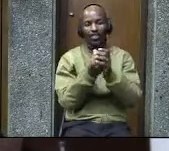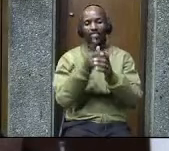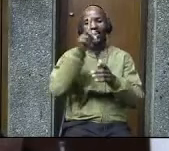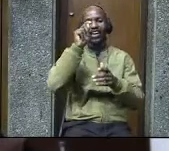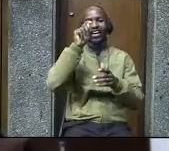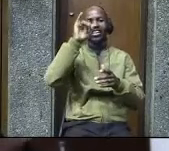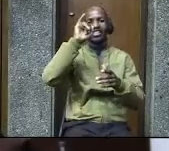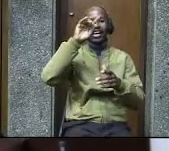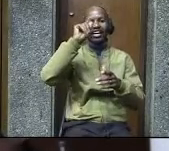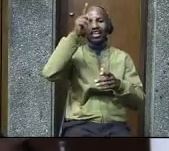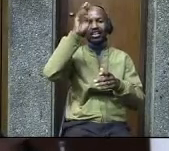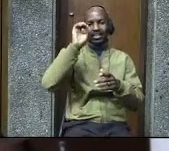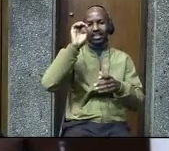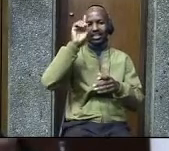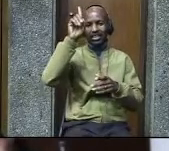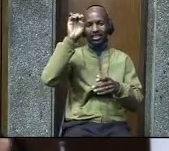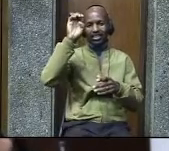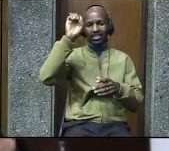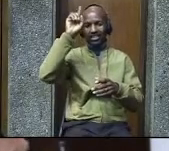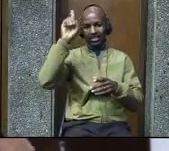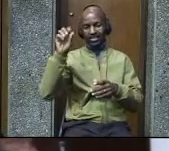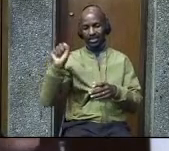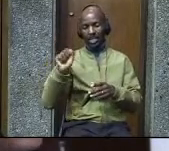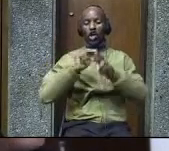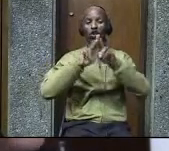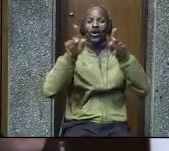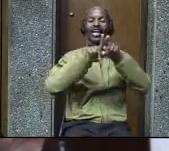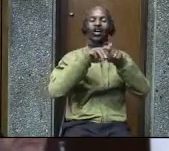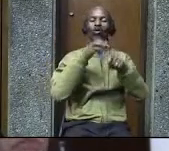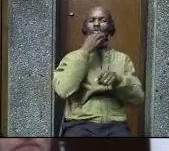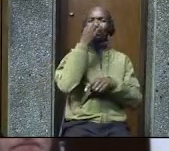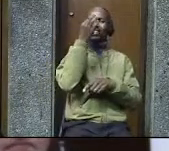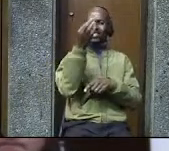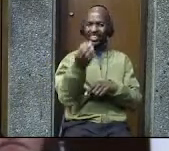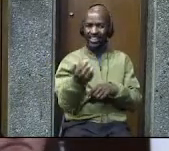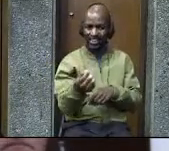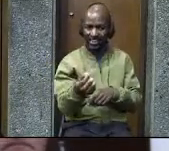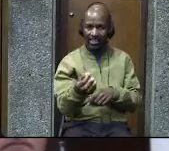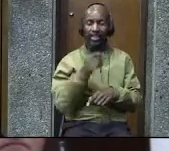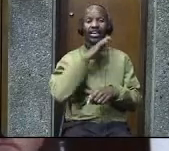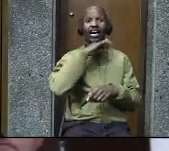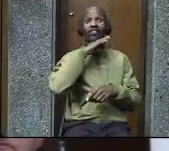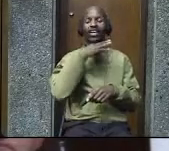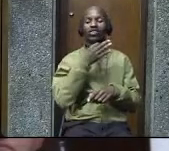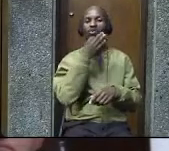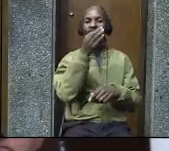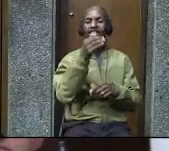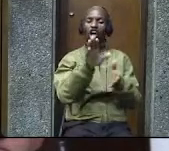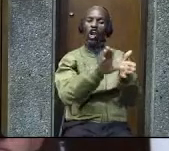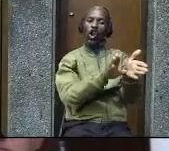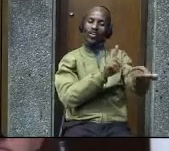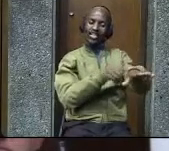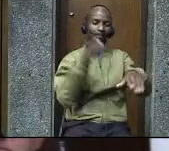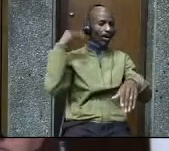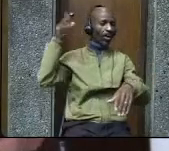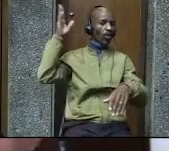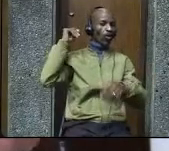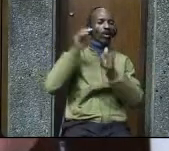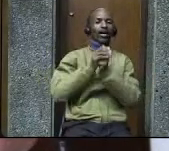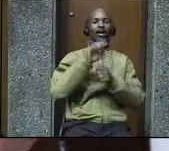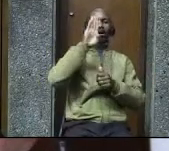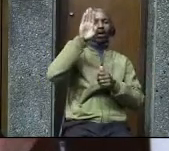deeds. Not like we called it in Afrikaans long time ago as